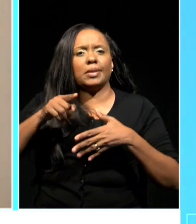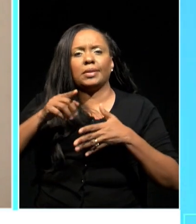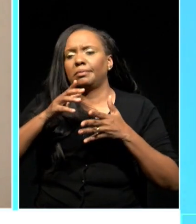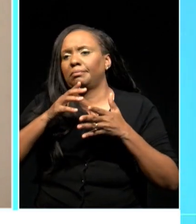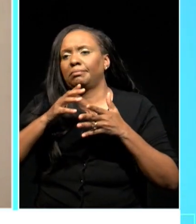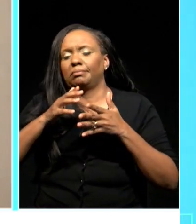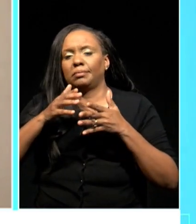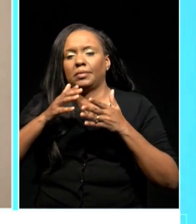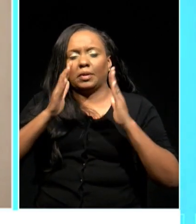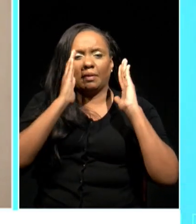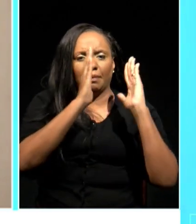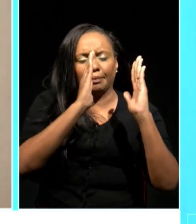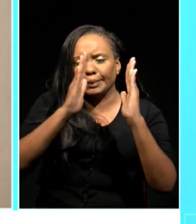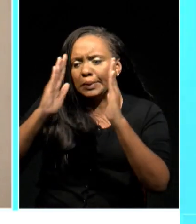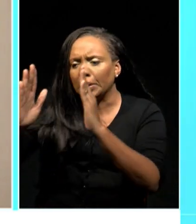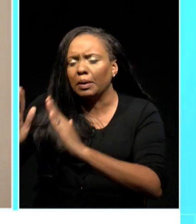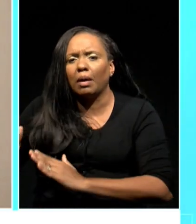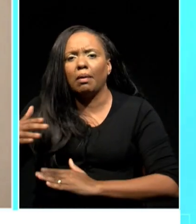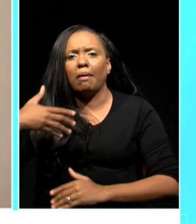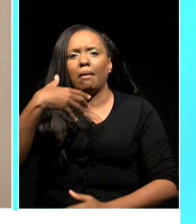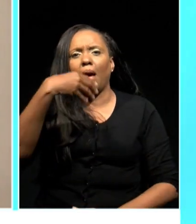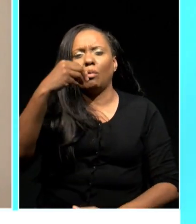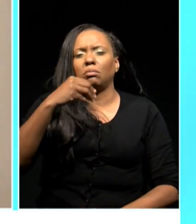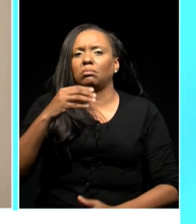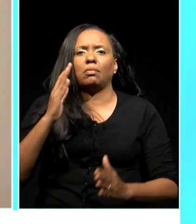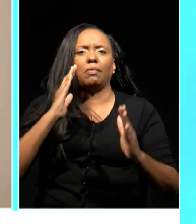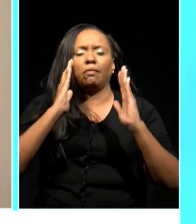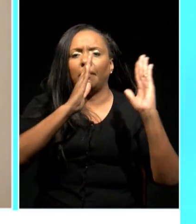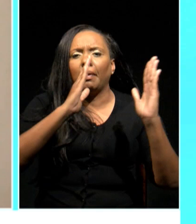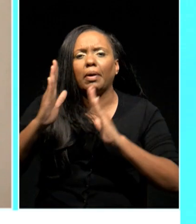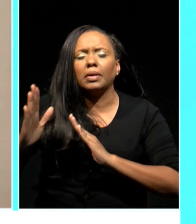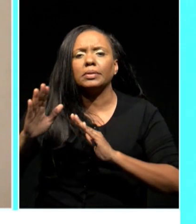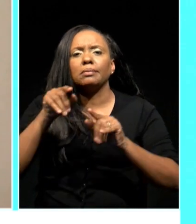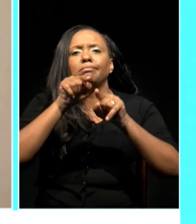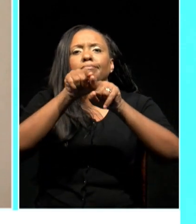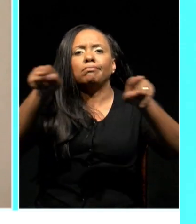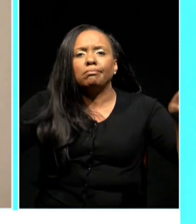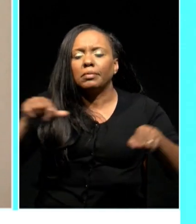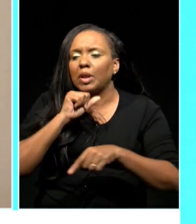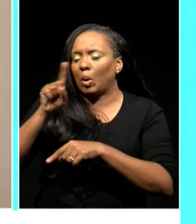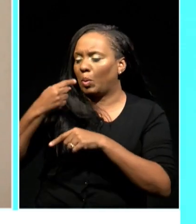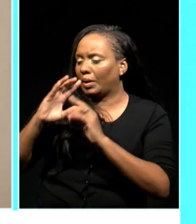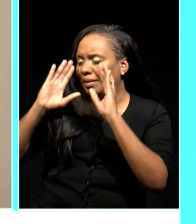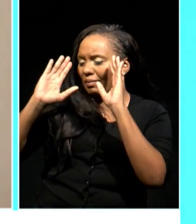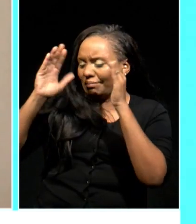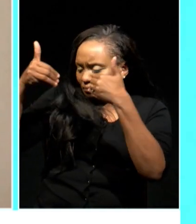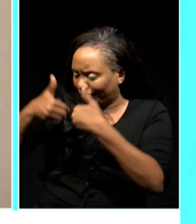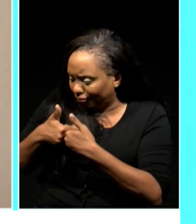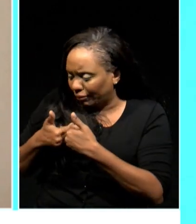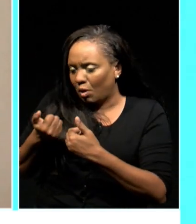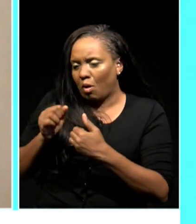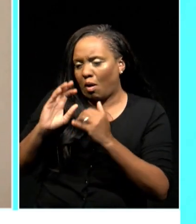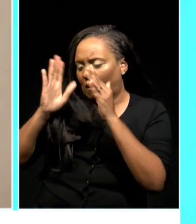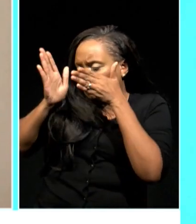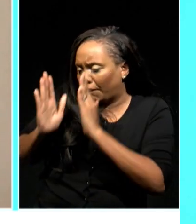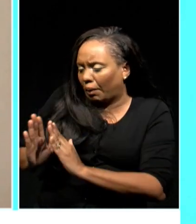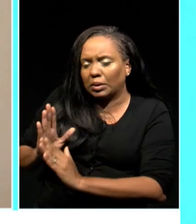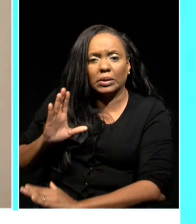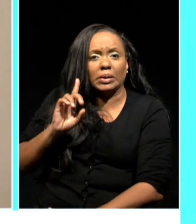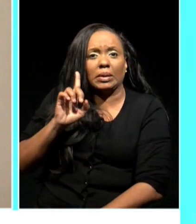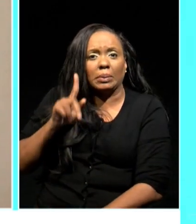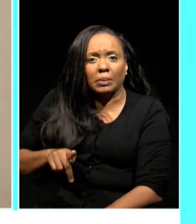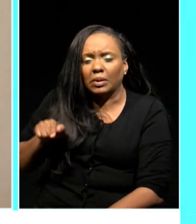policy-wise, and look upward as it relates to just the individuals that would be attracted to a candidacy like his